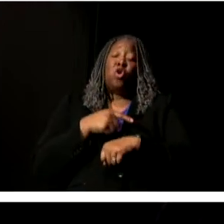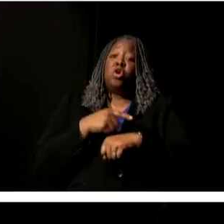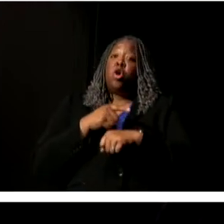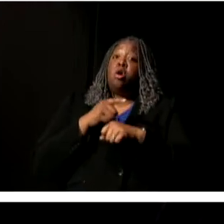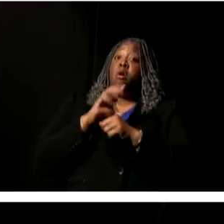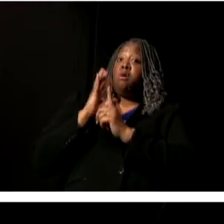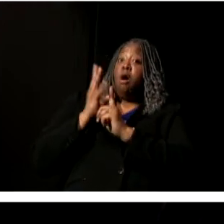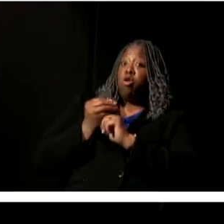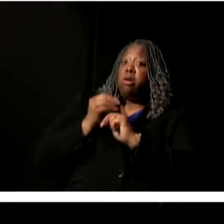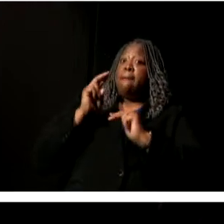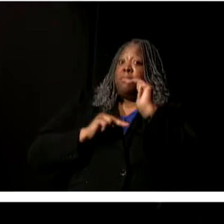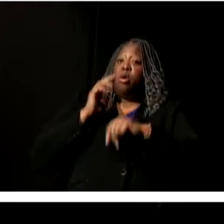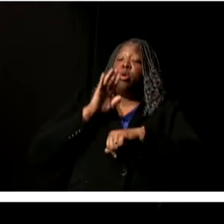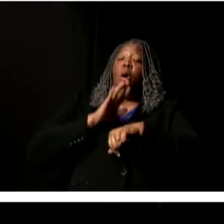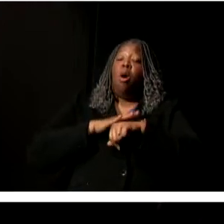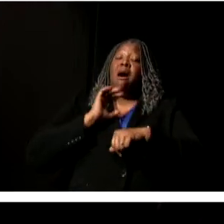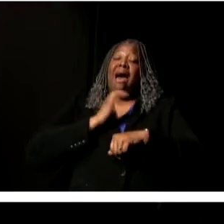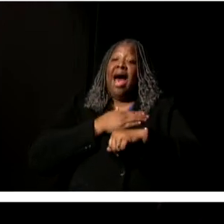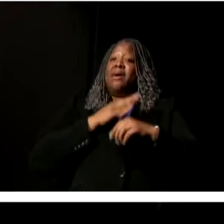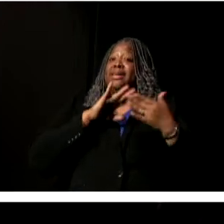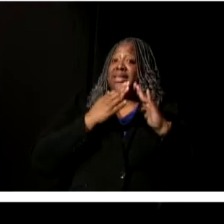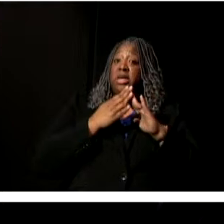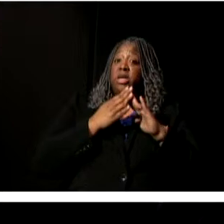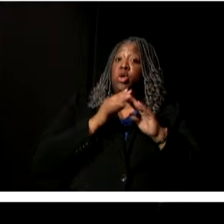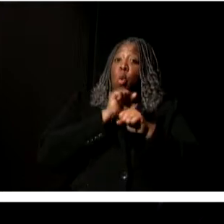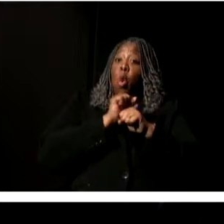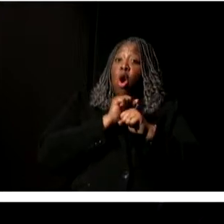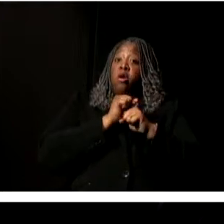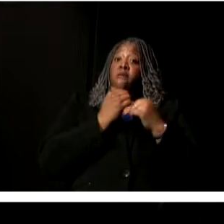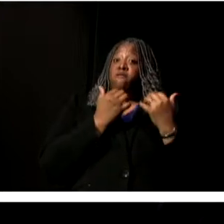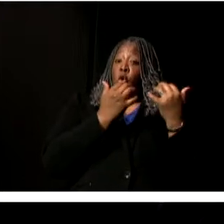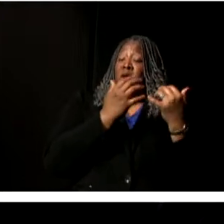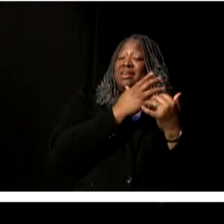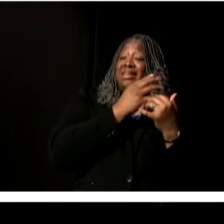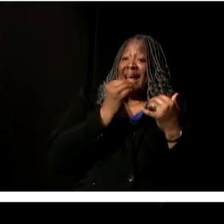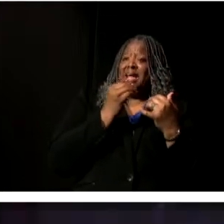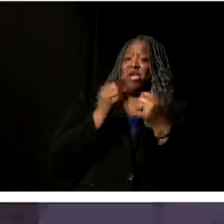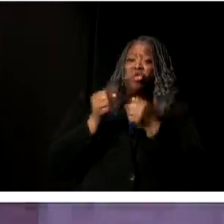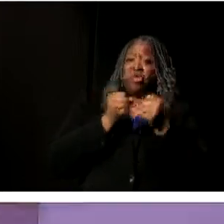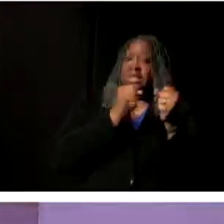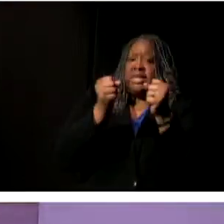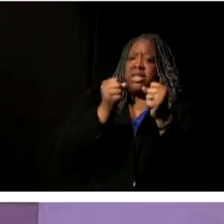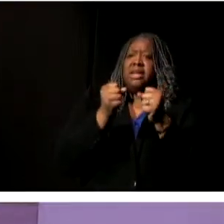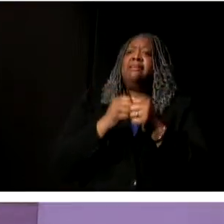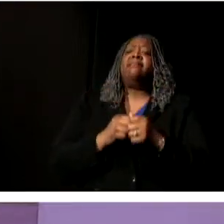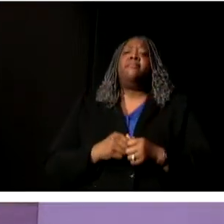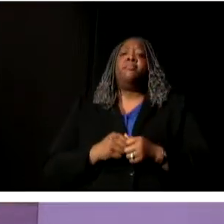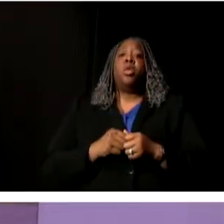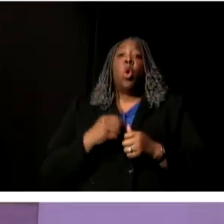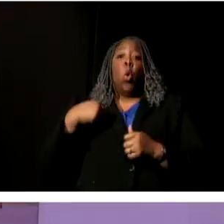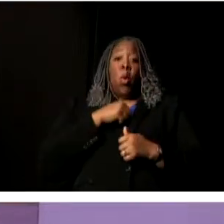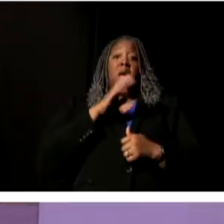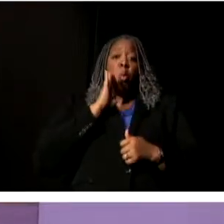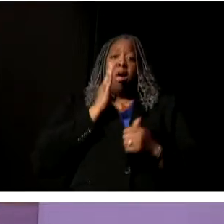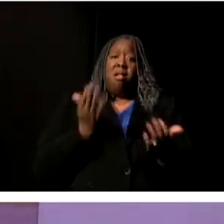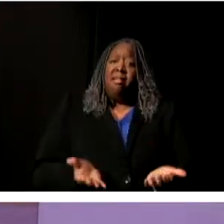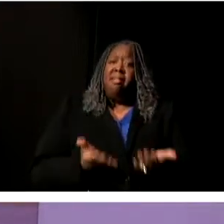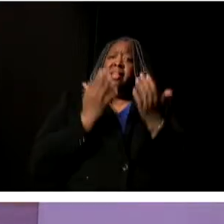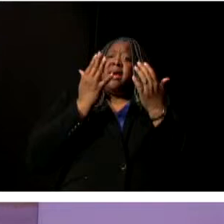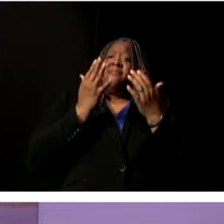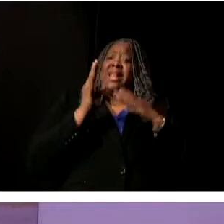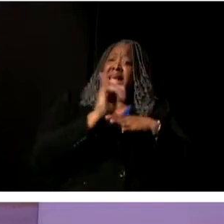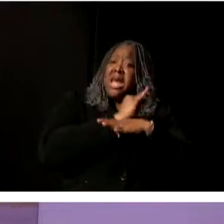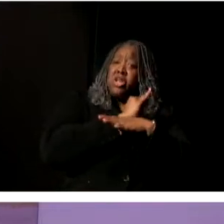our city's workforce intentionally and strategically. We will uplift those interns professionally